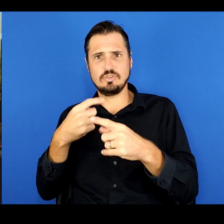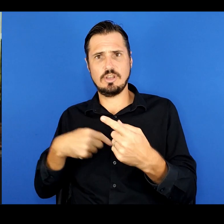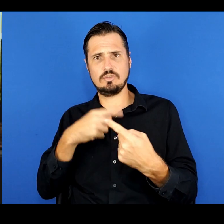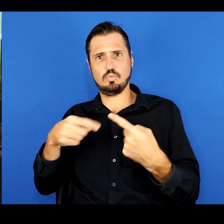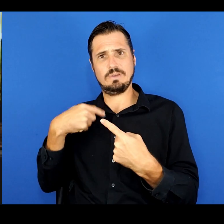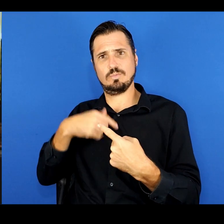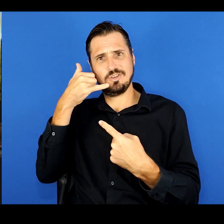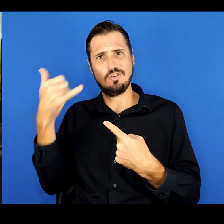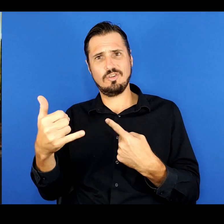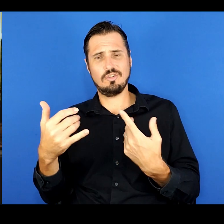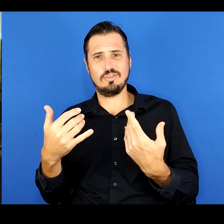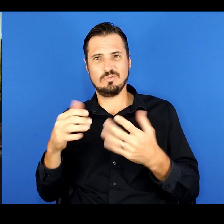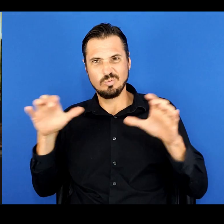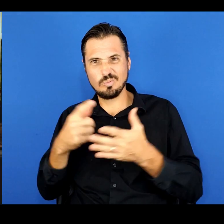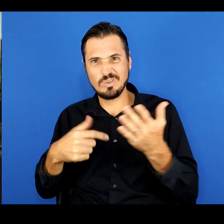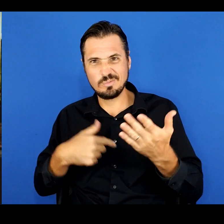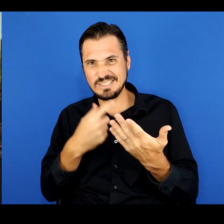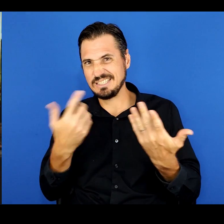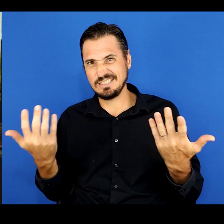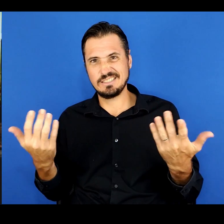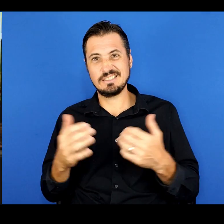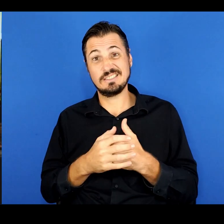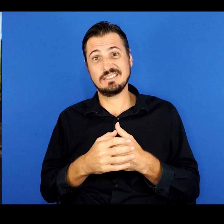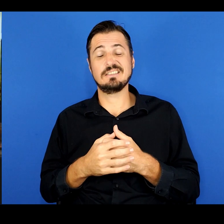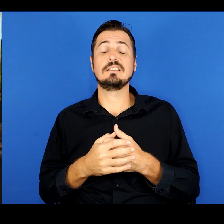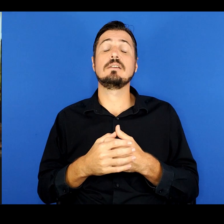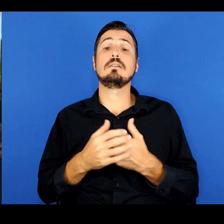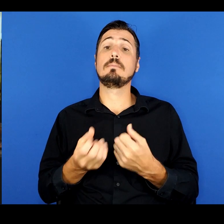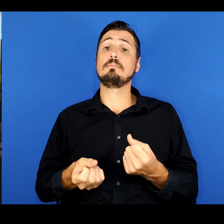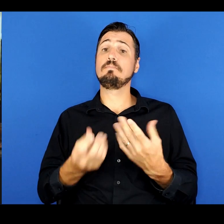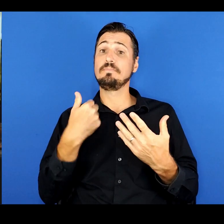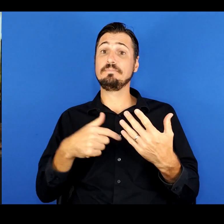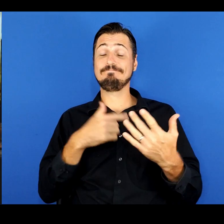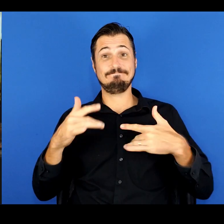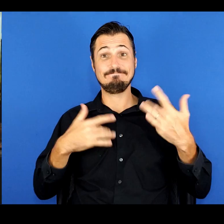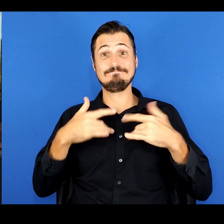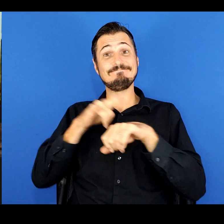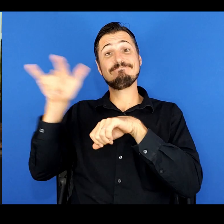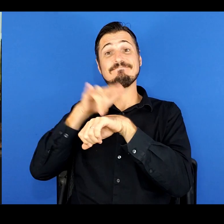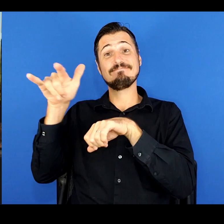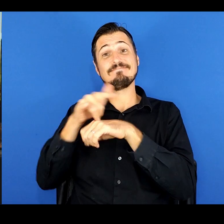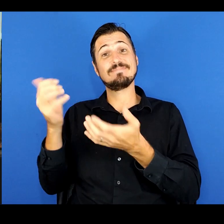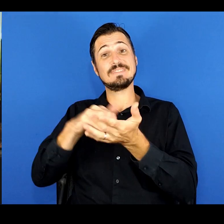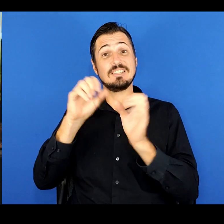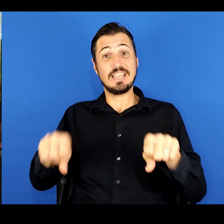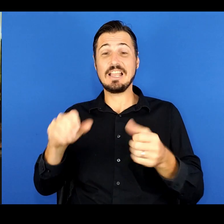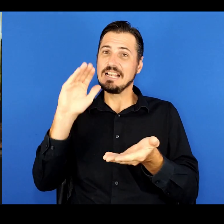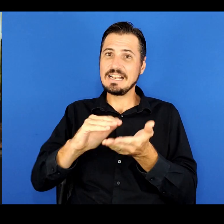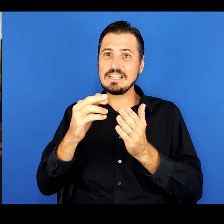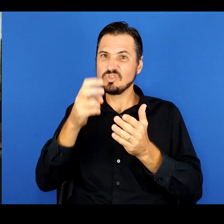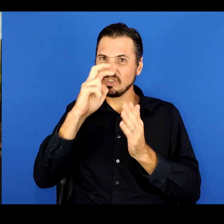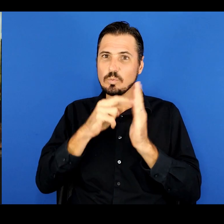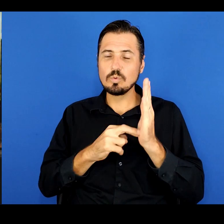be to our calls, inquiries, and directions. Many of us are excited to be able to travel with fewer